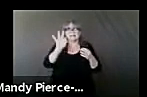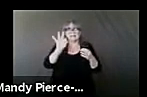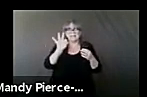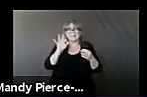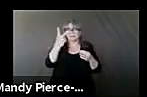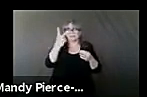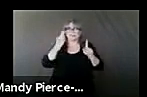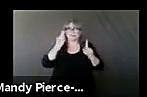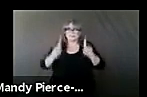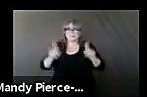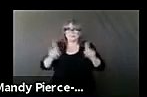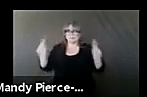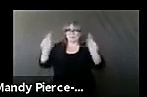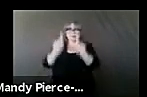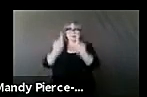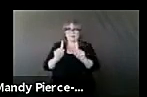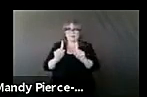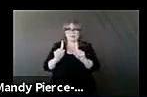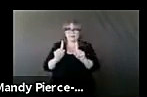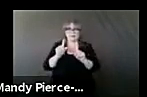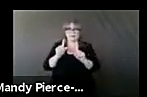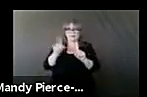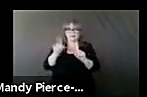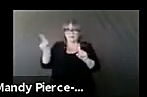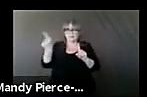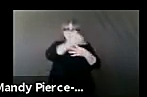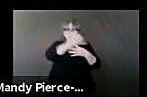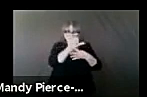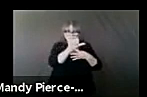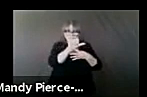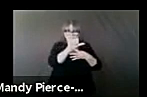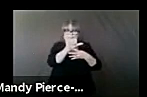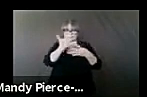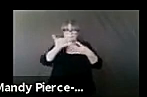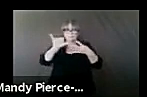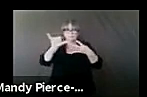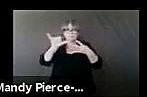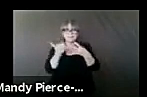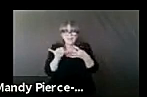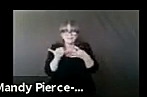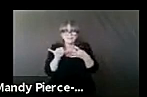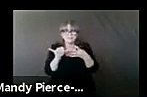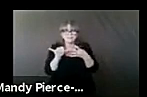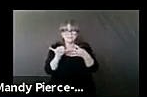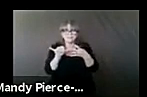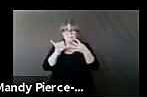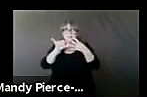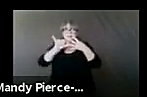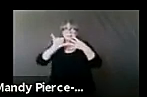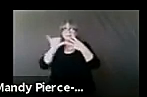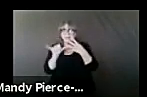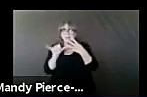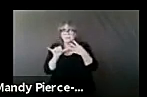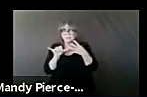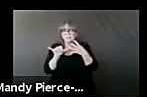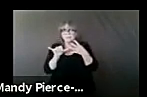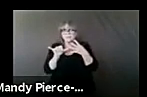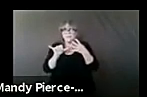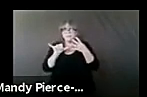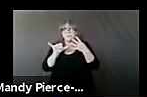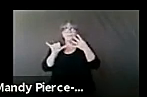third tier, the 4th tier would be to do a random allocation to choose how to use these scarce